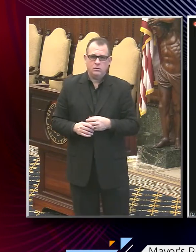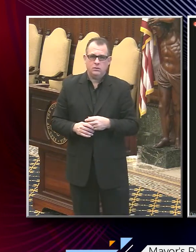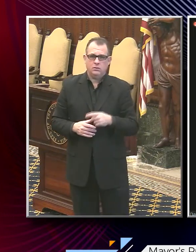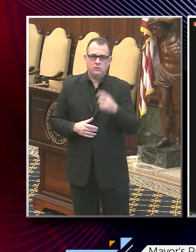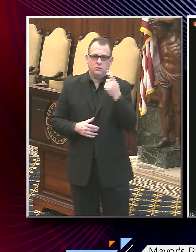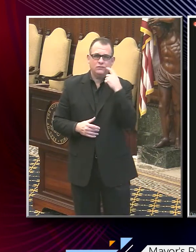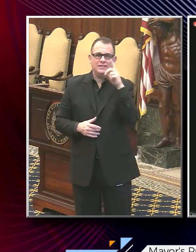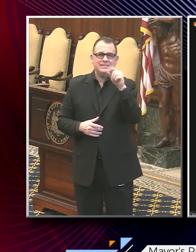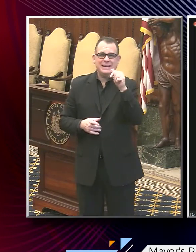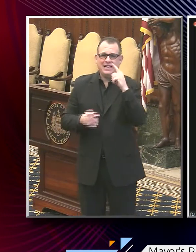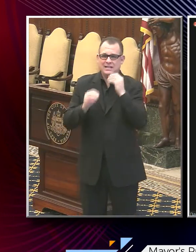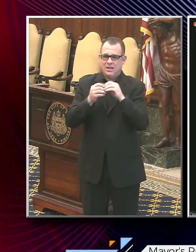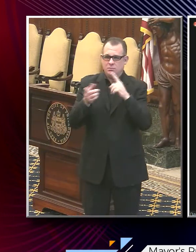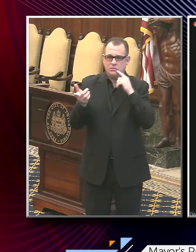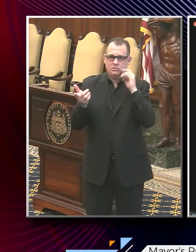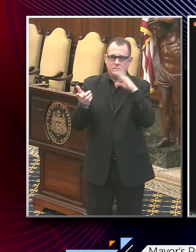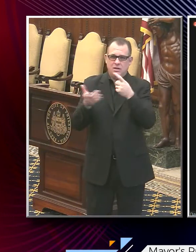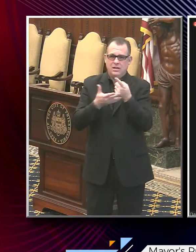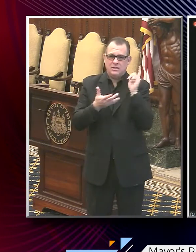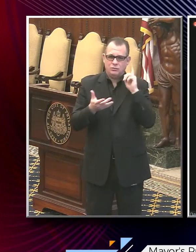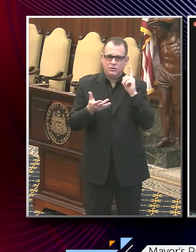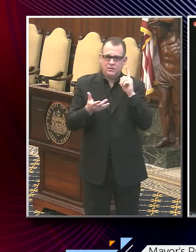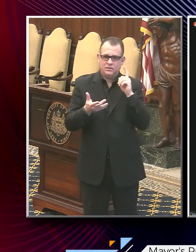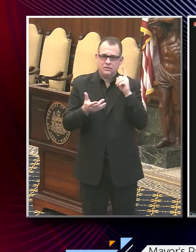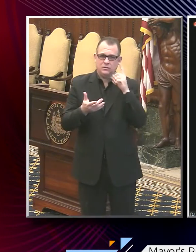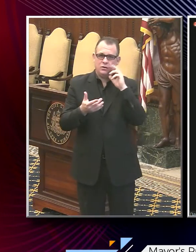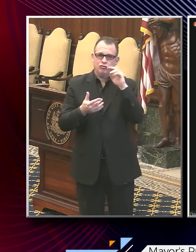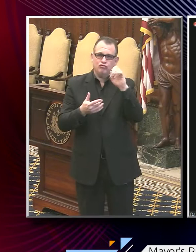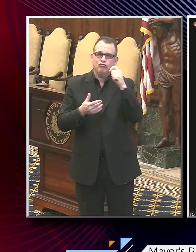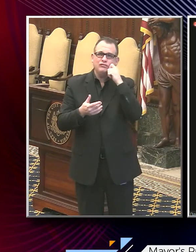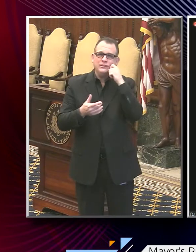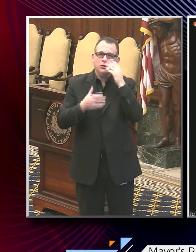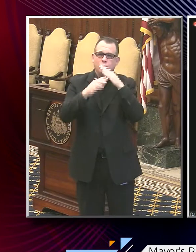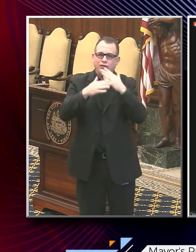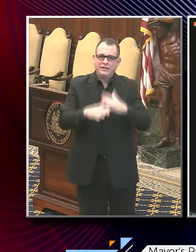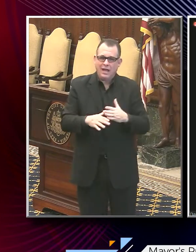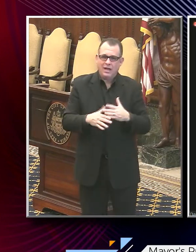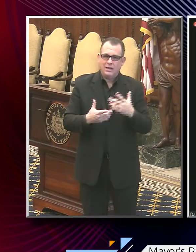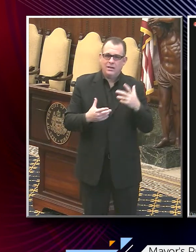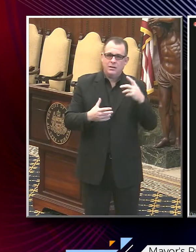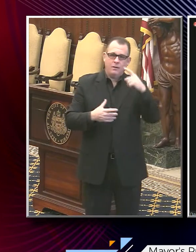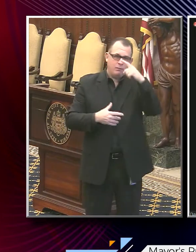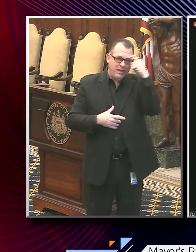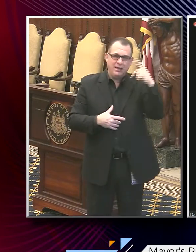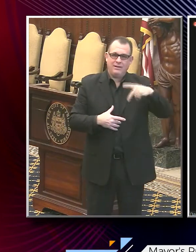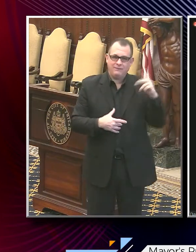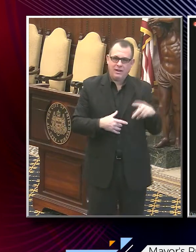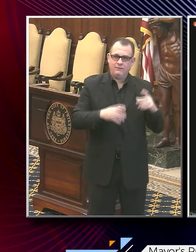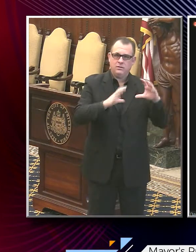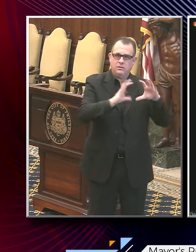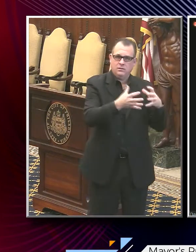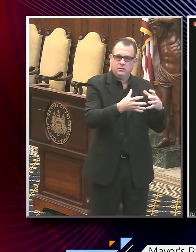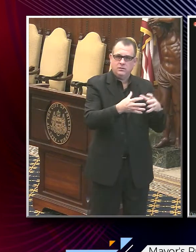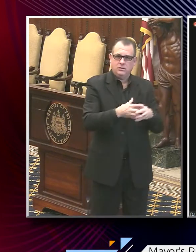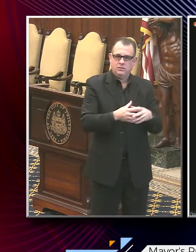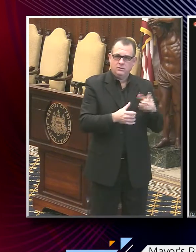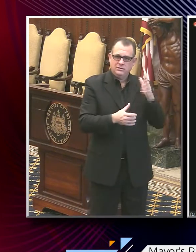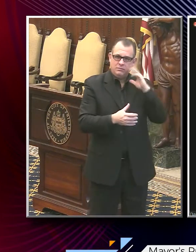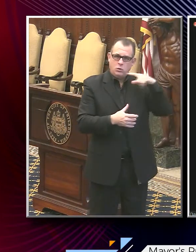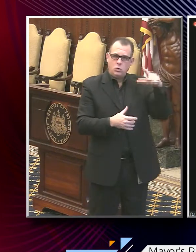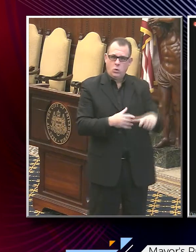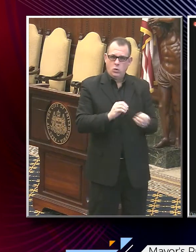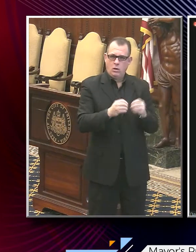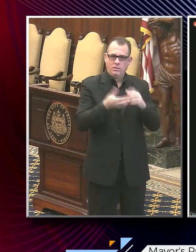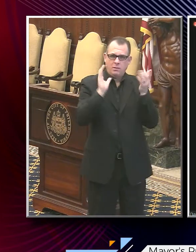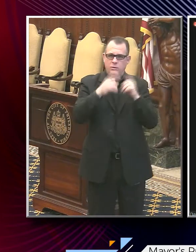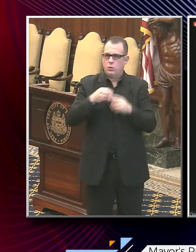this is something you discussed last week as well, but the racial breakdown, it looks like Black Philadelphians still only constitute 10% of vaccine